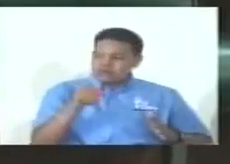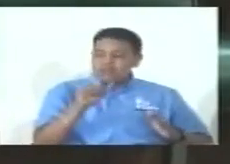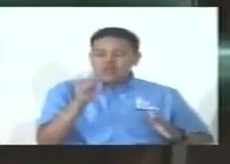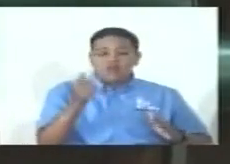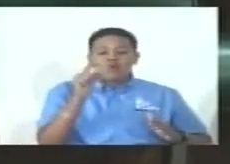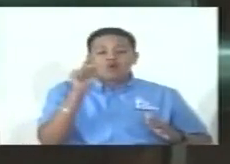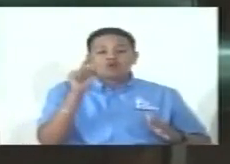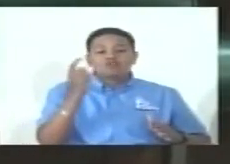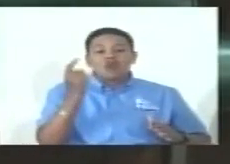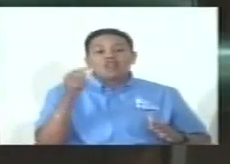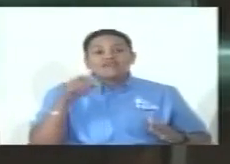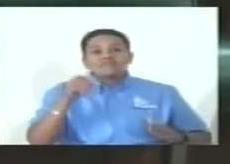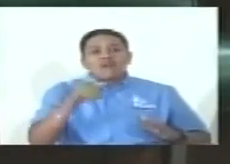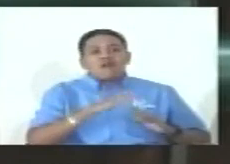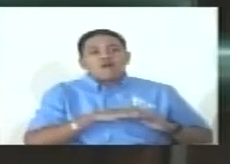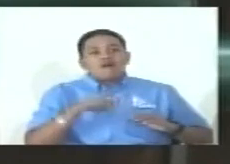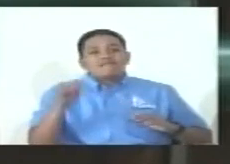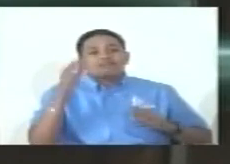dollar.